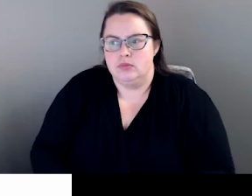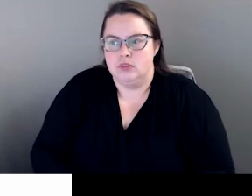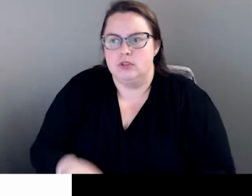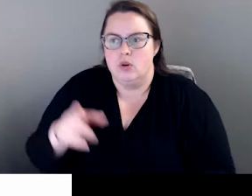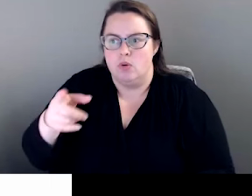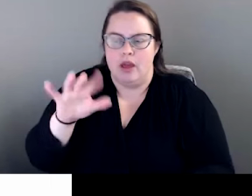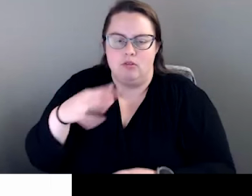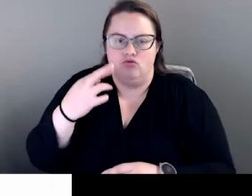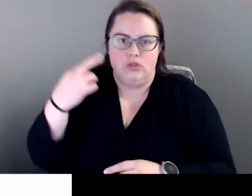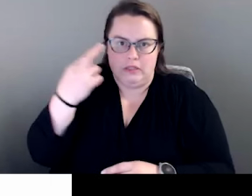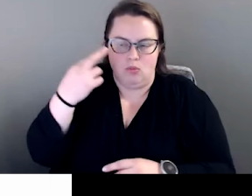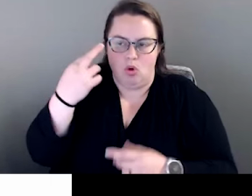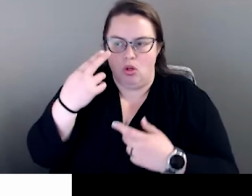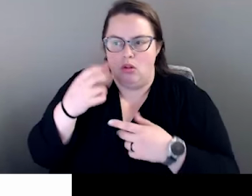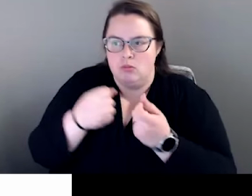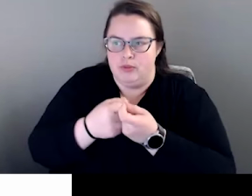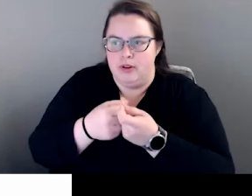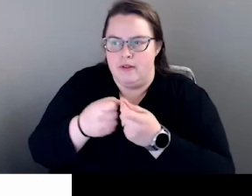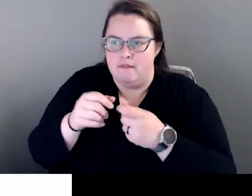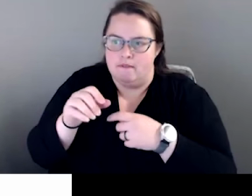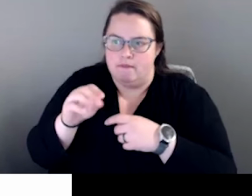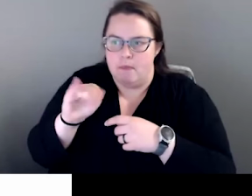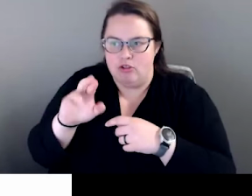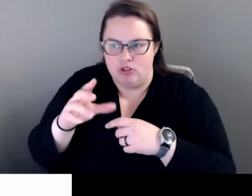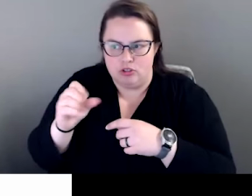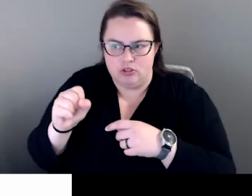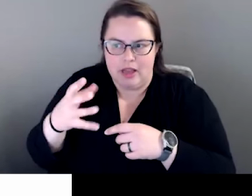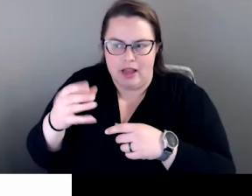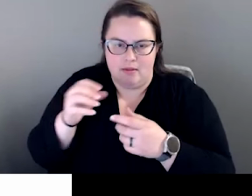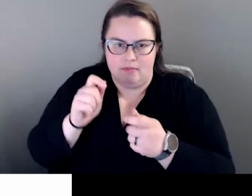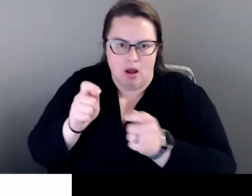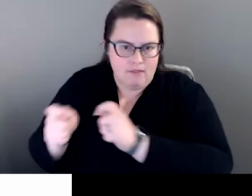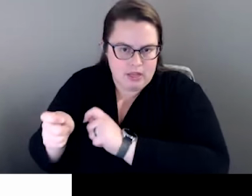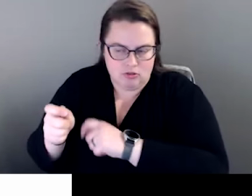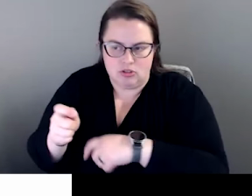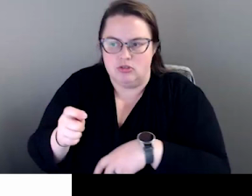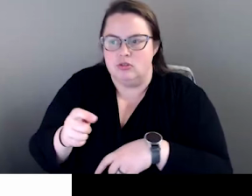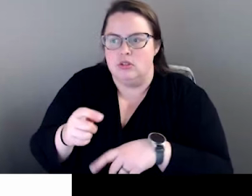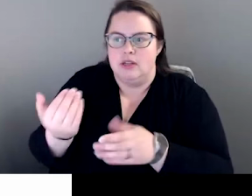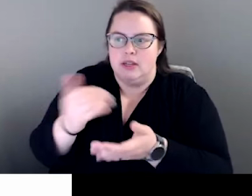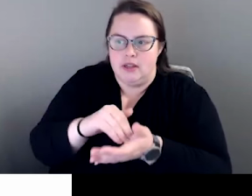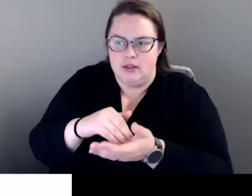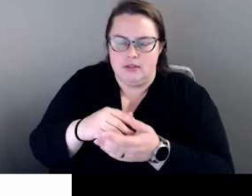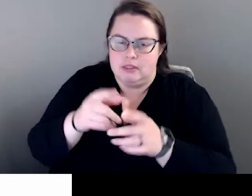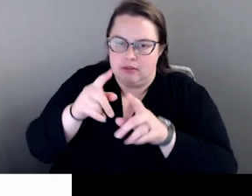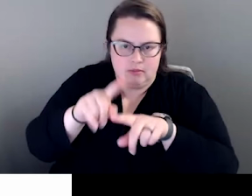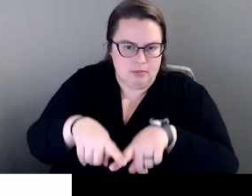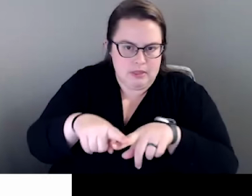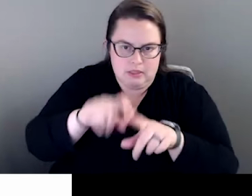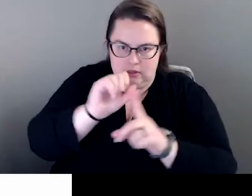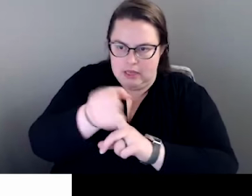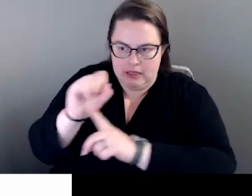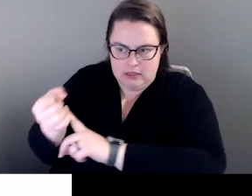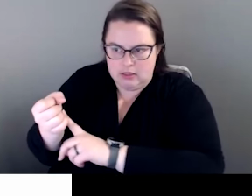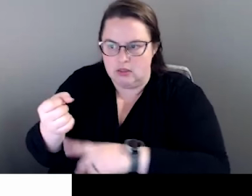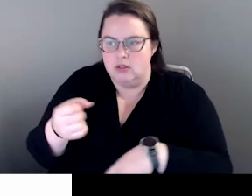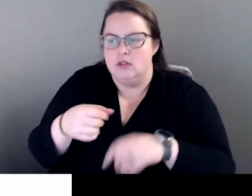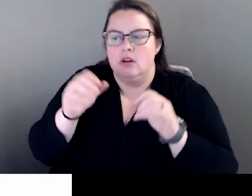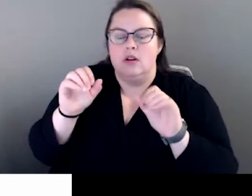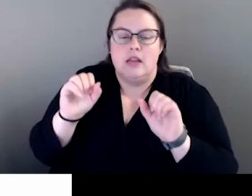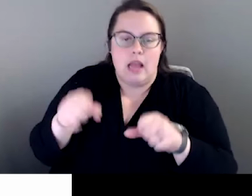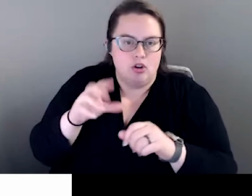supportive measures and modifications. So again, it has to be reasonable and it's case by case. And we can do like no contact orders, we can